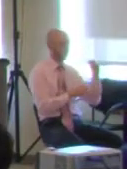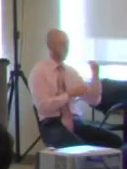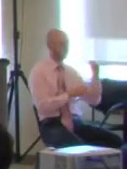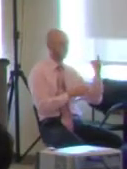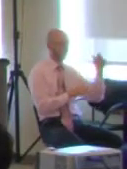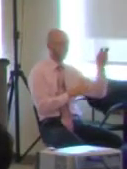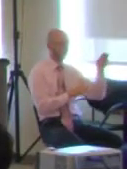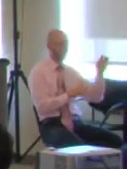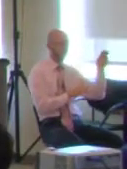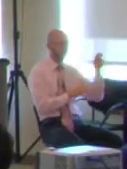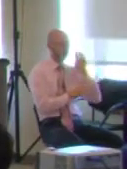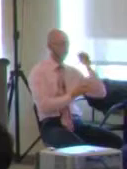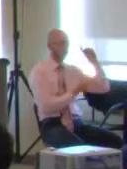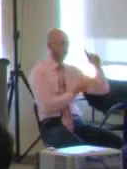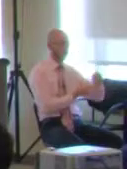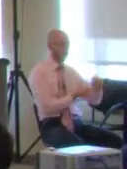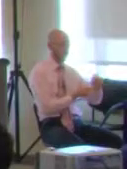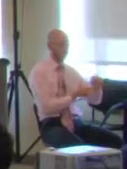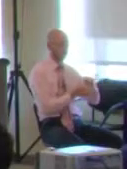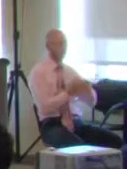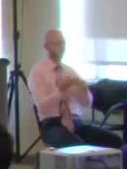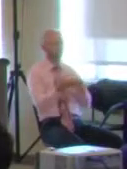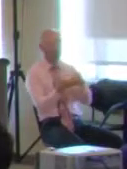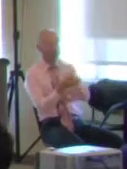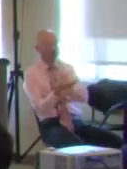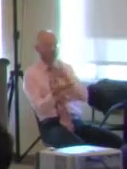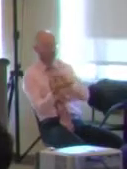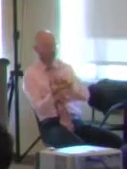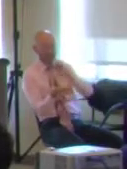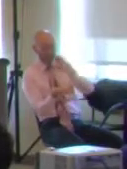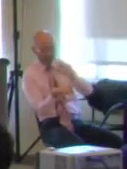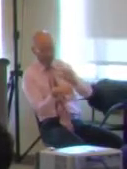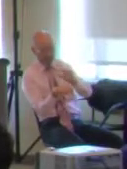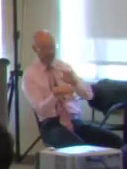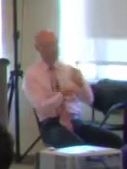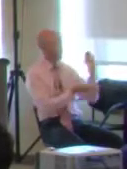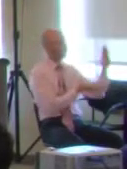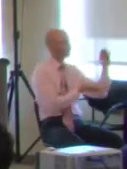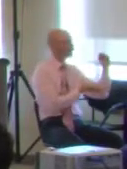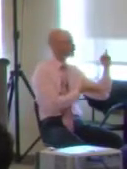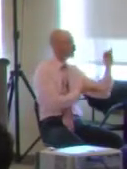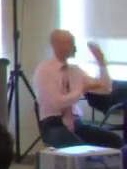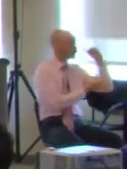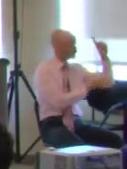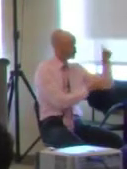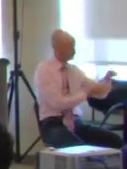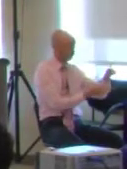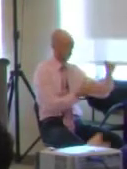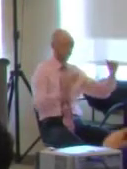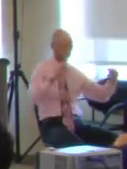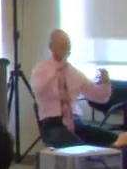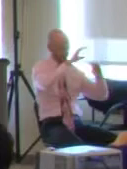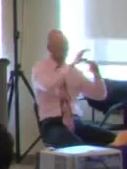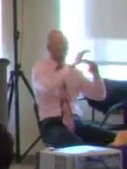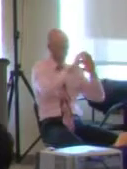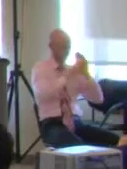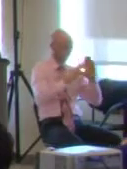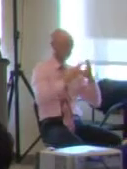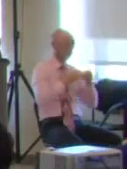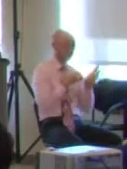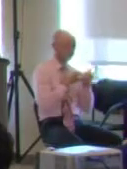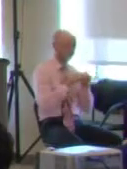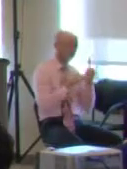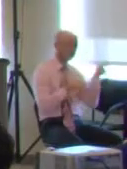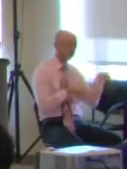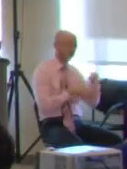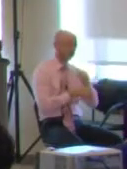If you get this much money, your SSI benefit's going to go down by this much, and is it going to be worth it for you to work unless you're making a